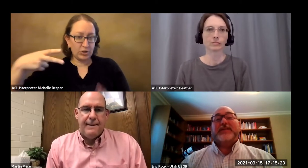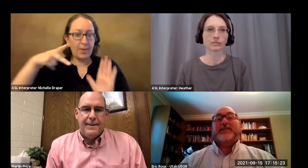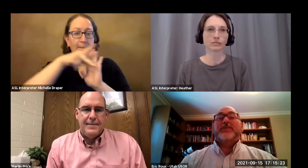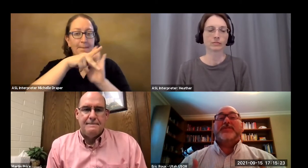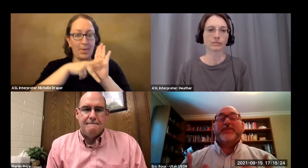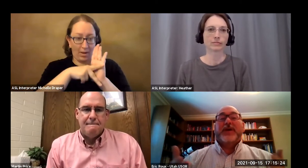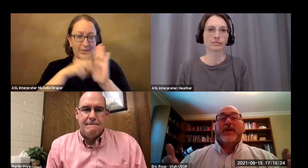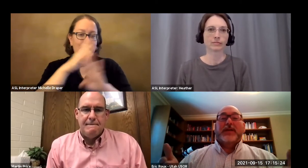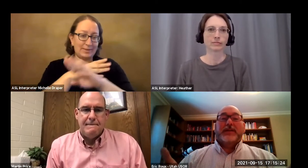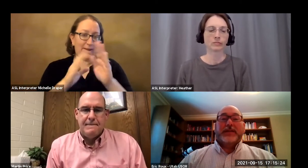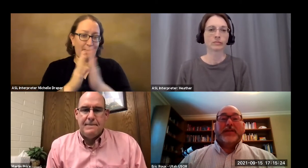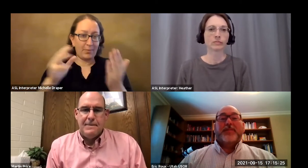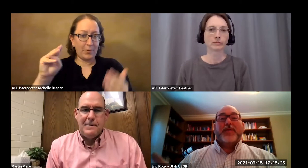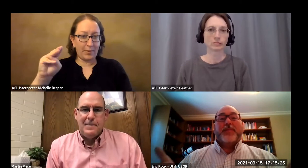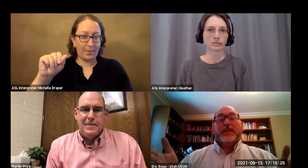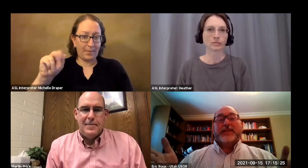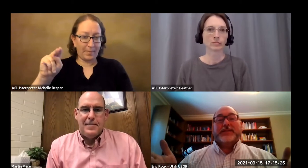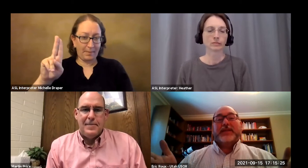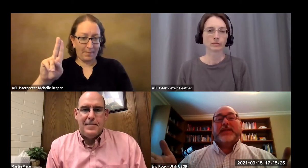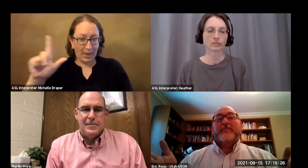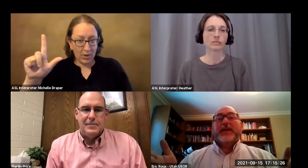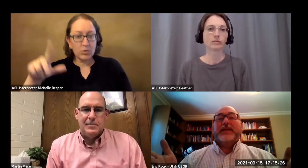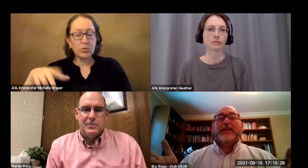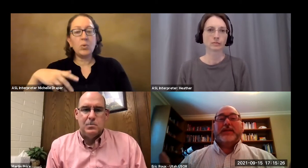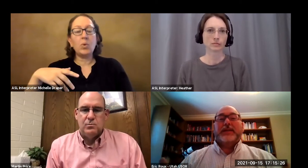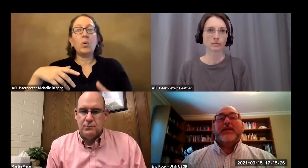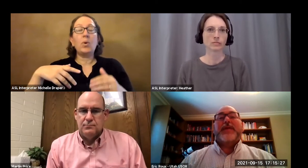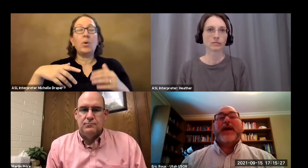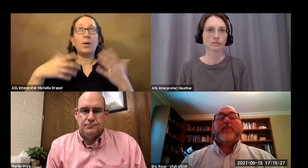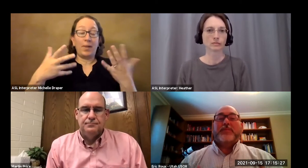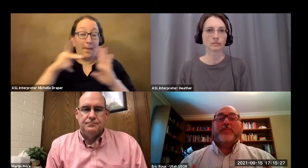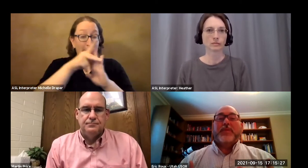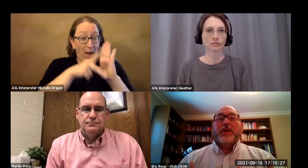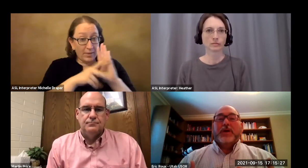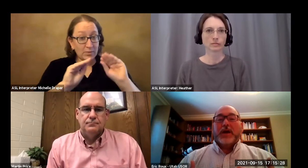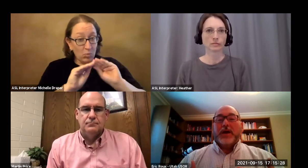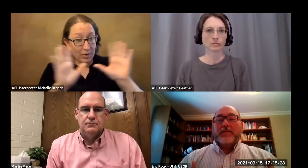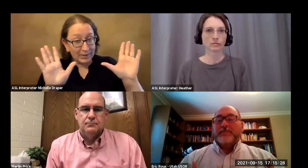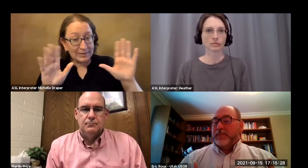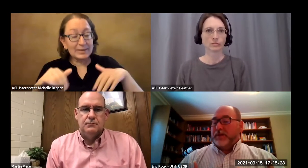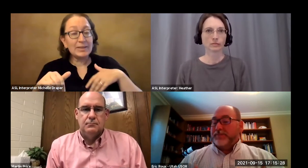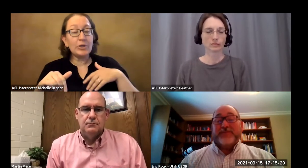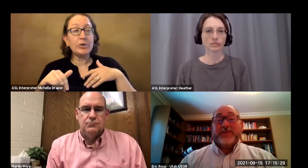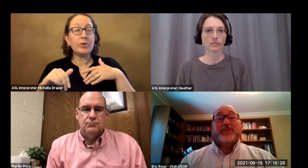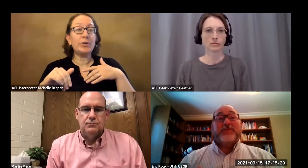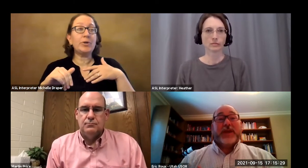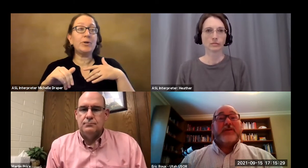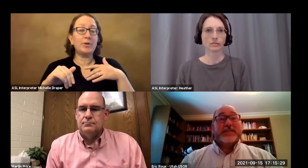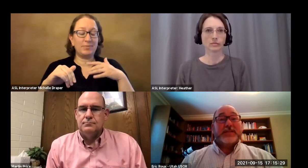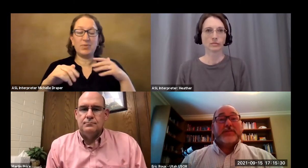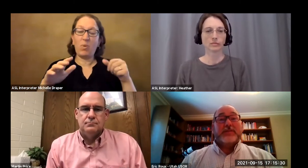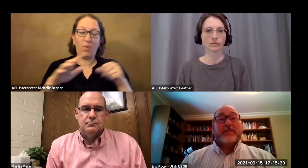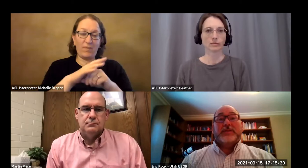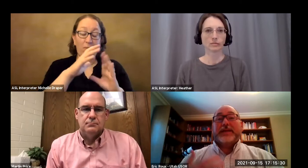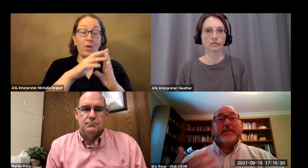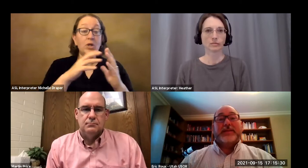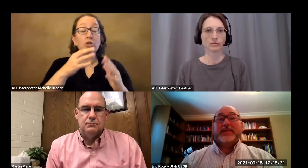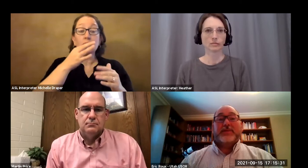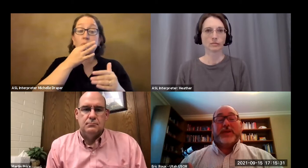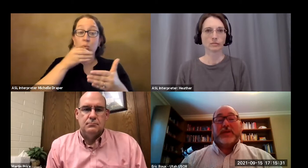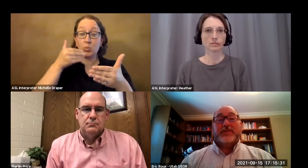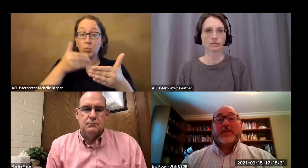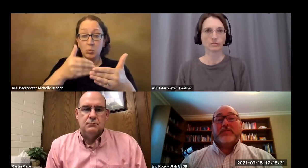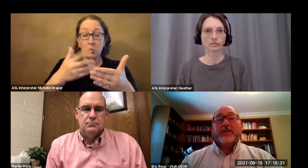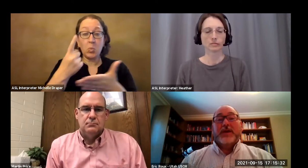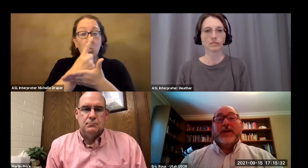profound effects in terms of cleaning up our policy, making it clear. That will be finished very soon, like in the